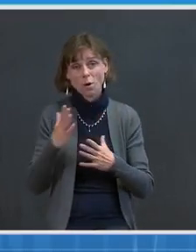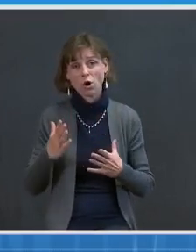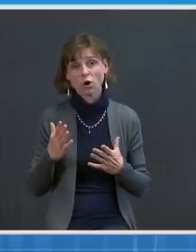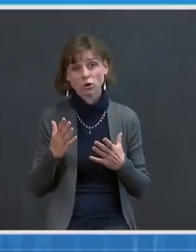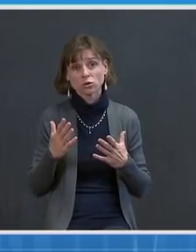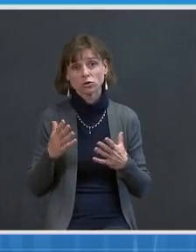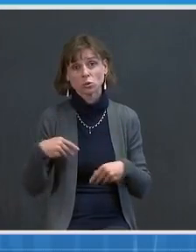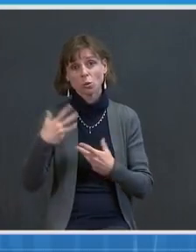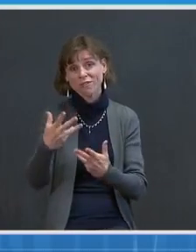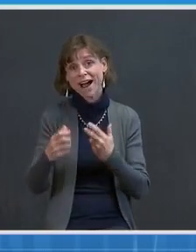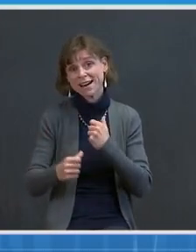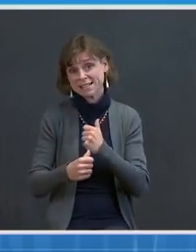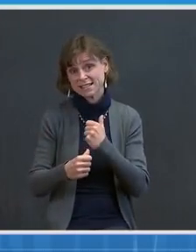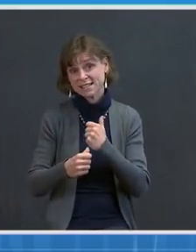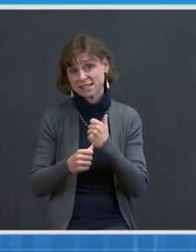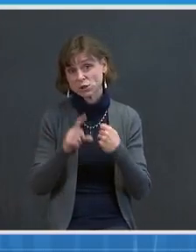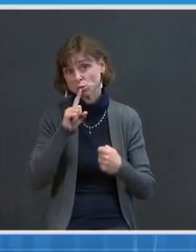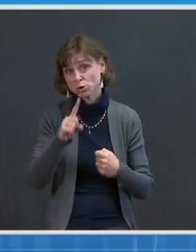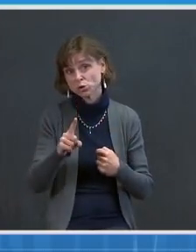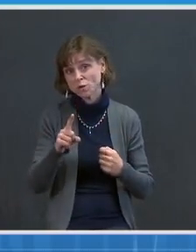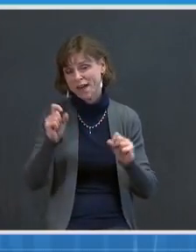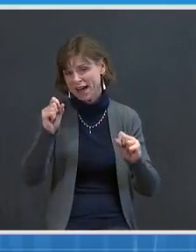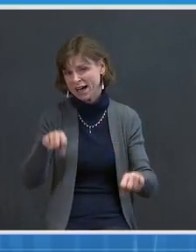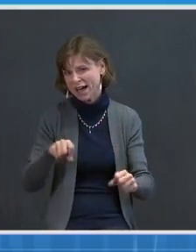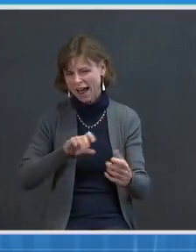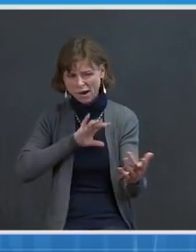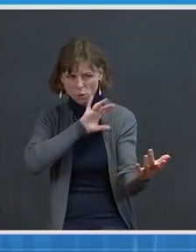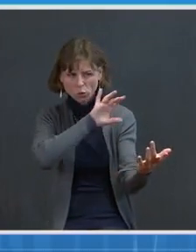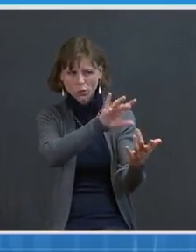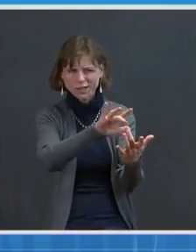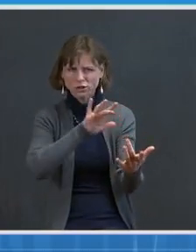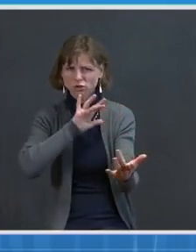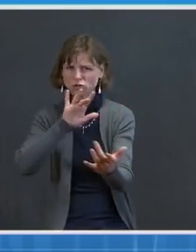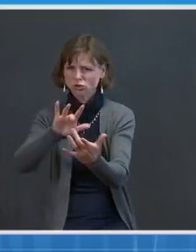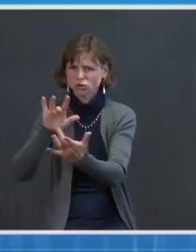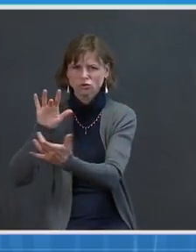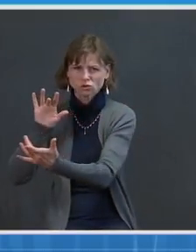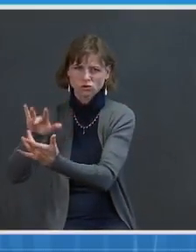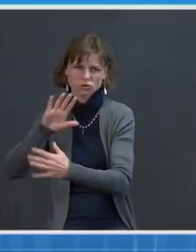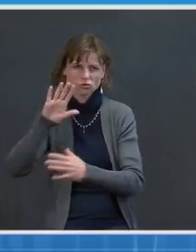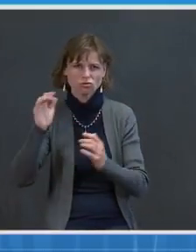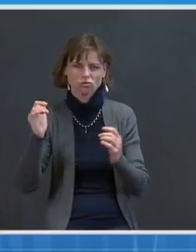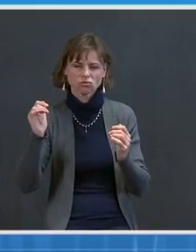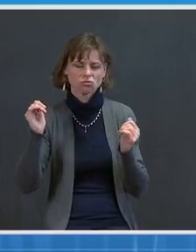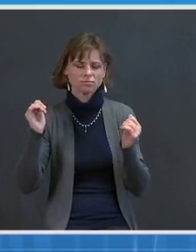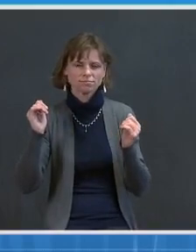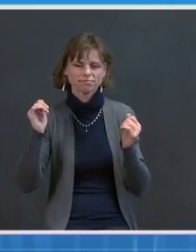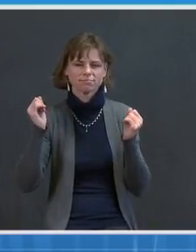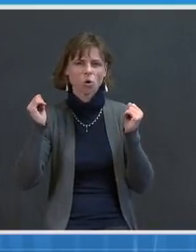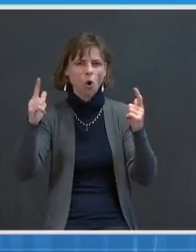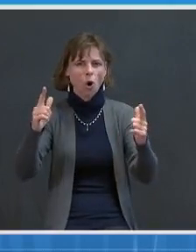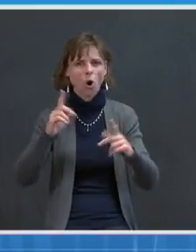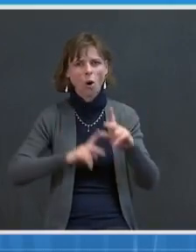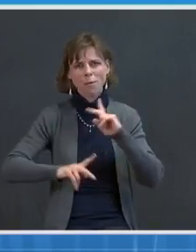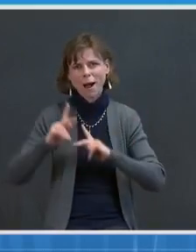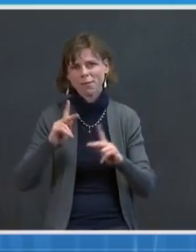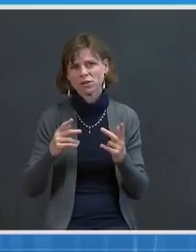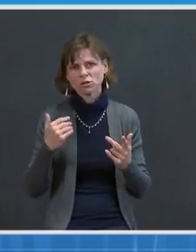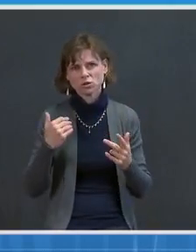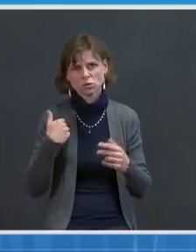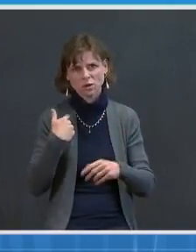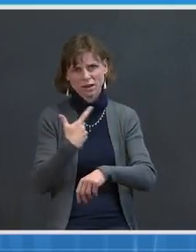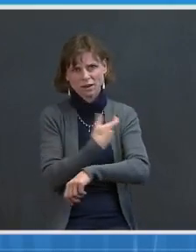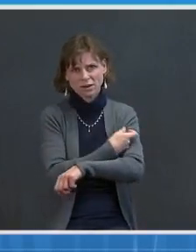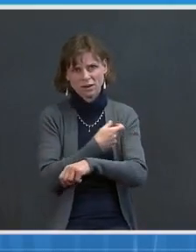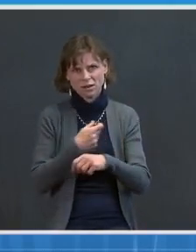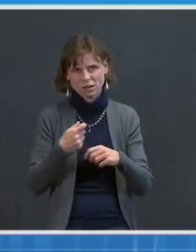assistance to ensure that they can reach all of their populations. We're doing vaccine confidence consults. If people have challenges